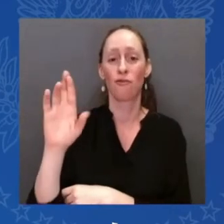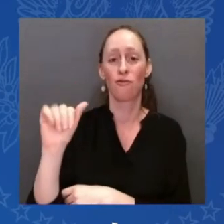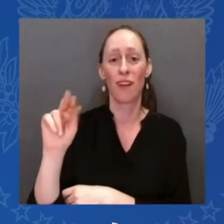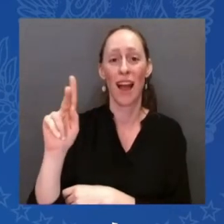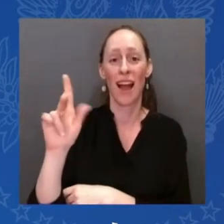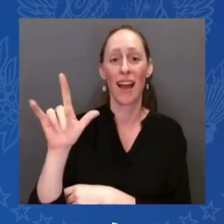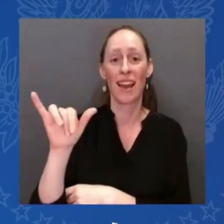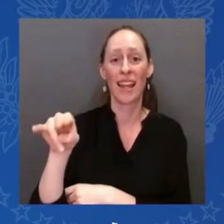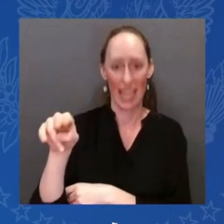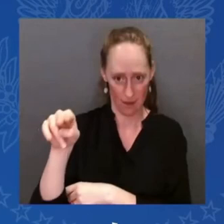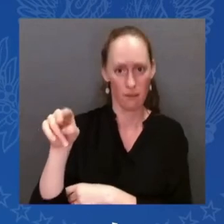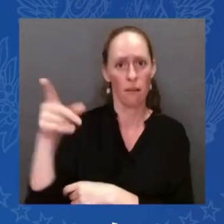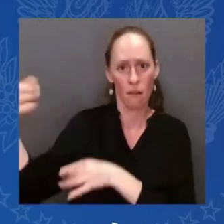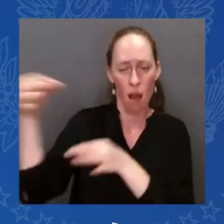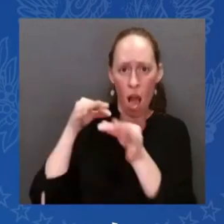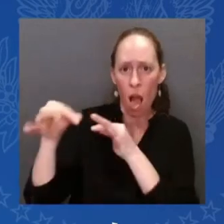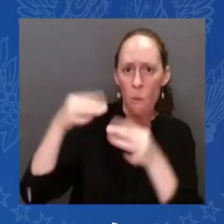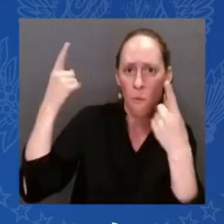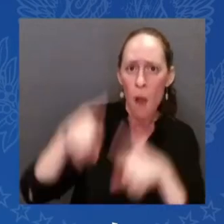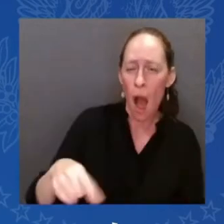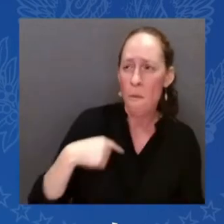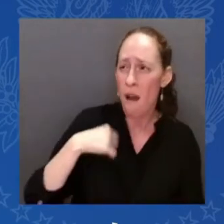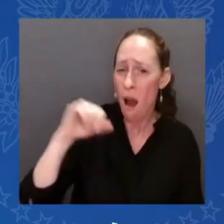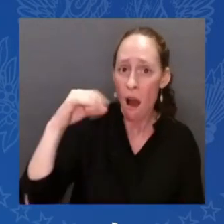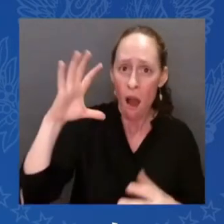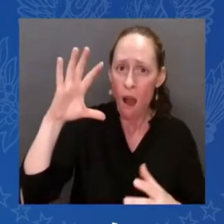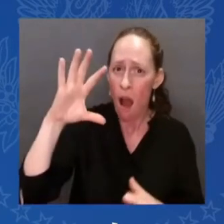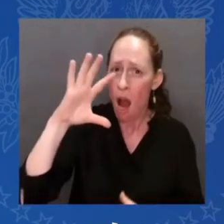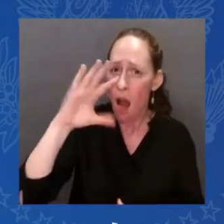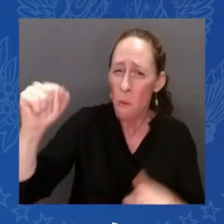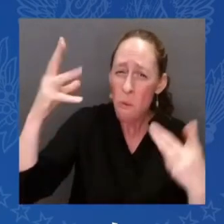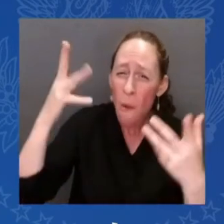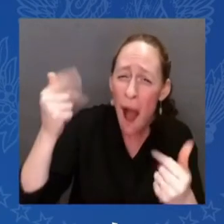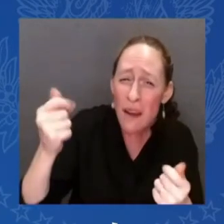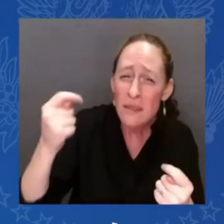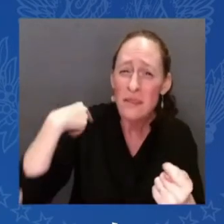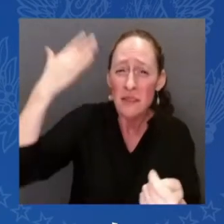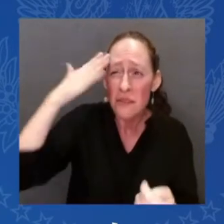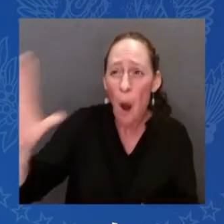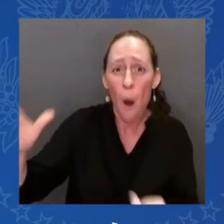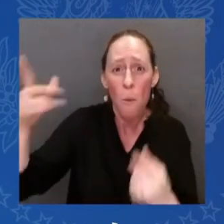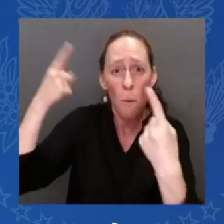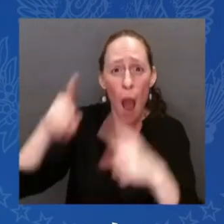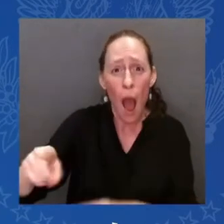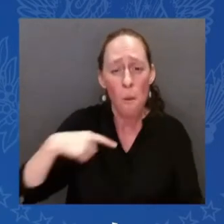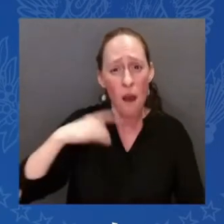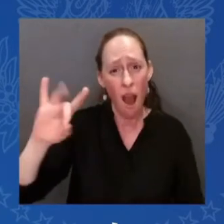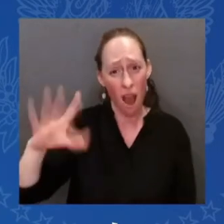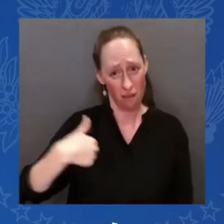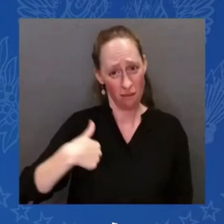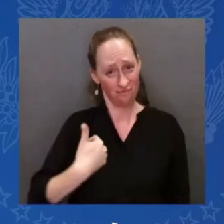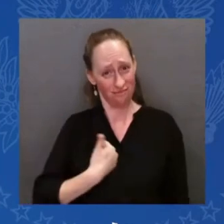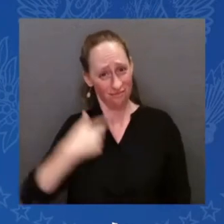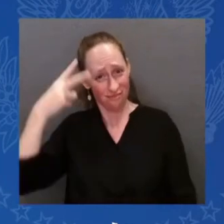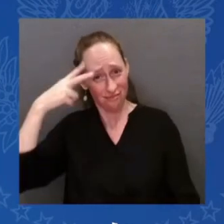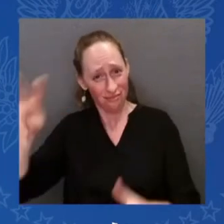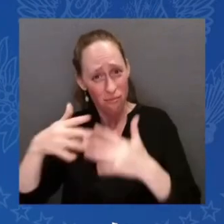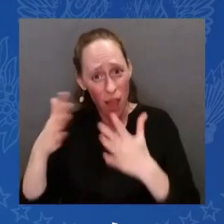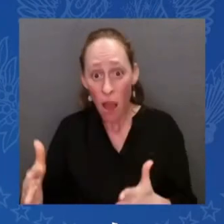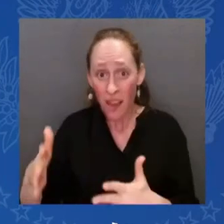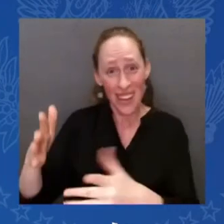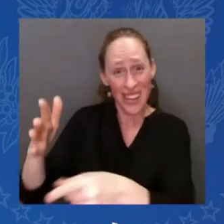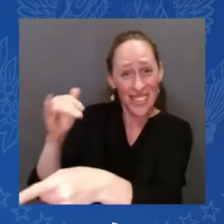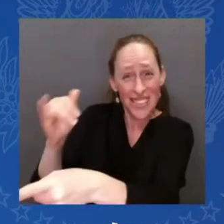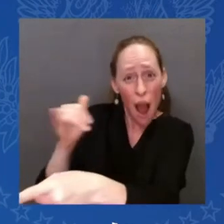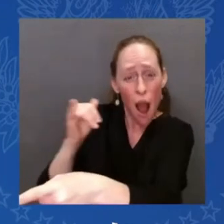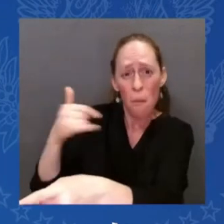we don't hear about the heroes in our community? And I became obsessed with being the only person who could tell his story. I was inspired, and